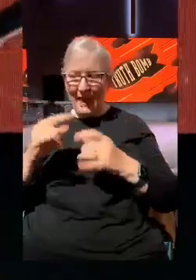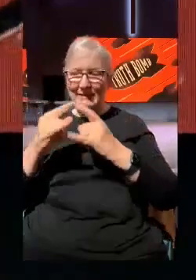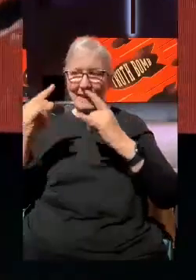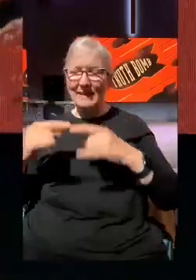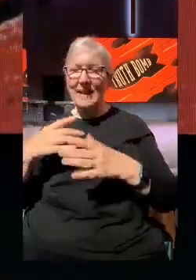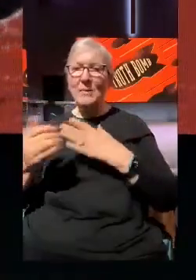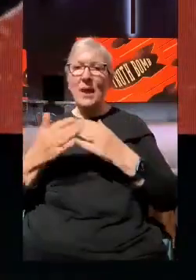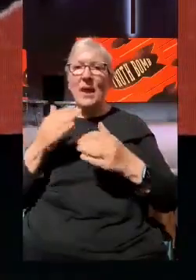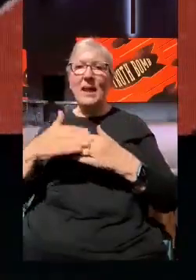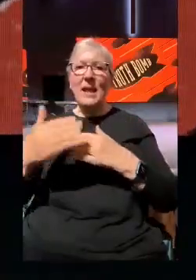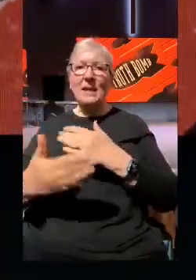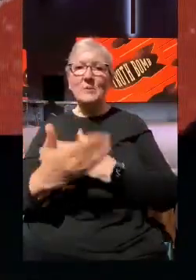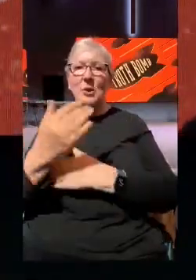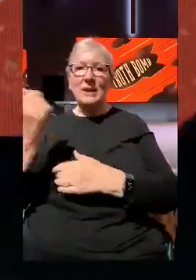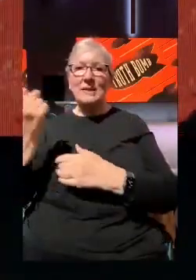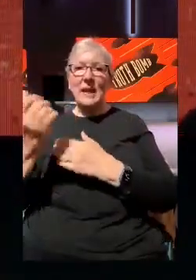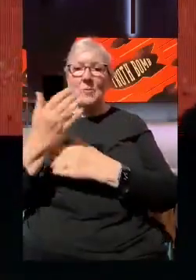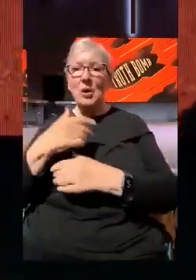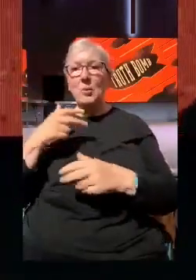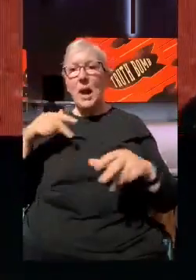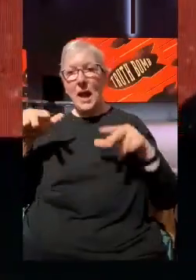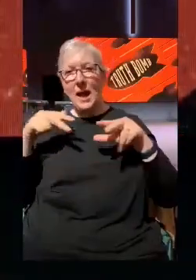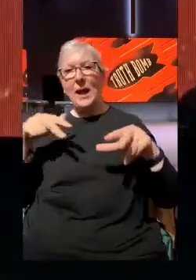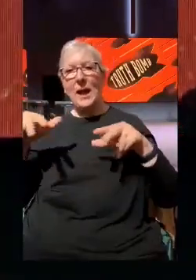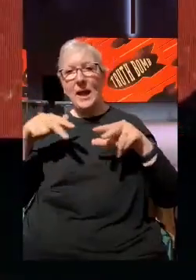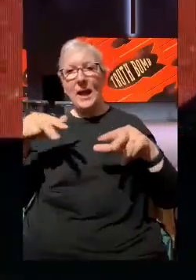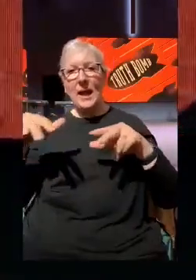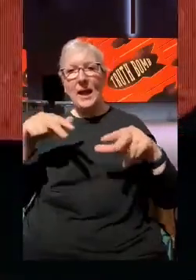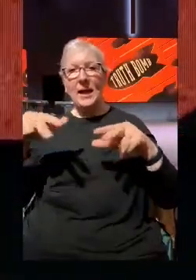Saturday morning and we started our hike to our first rock face.